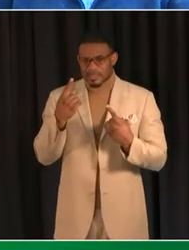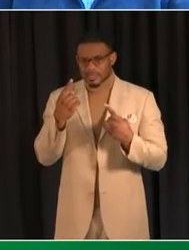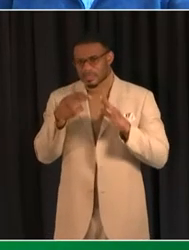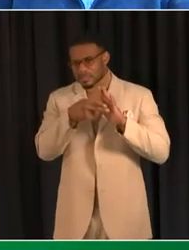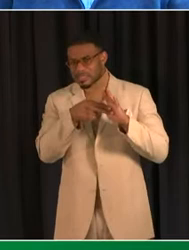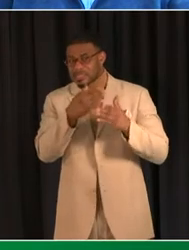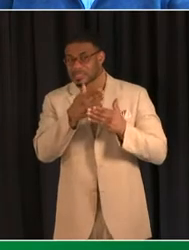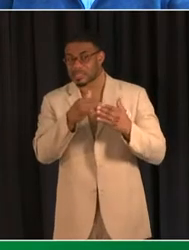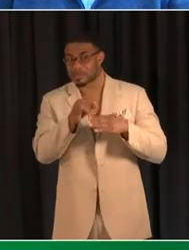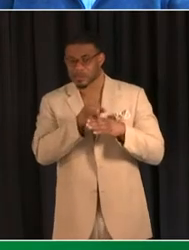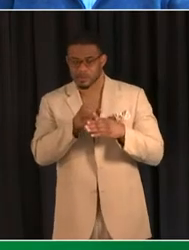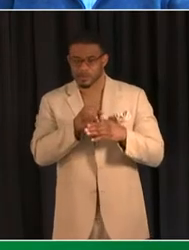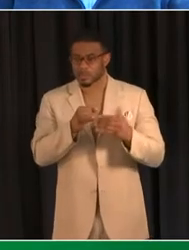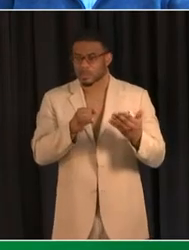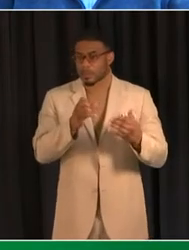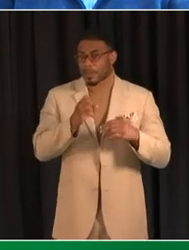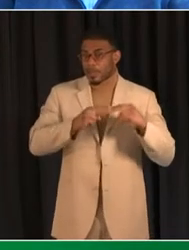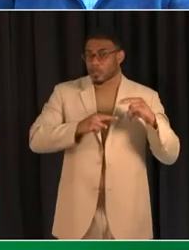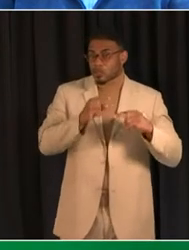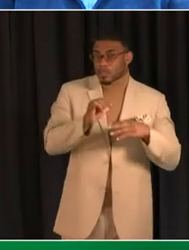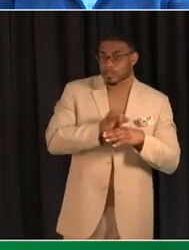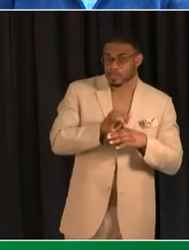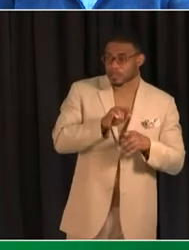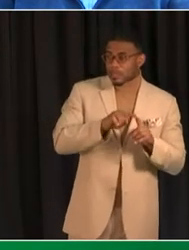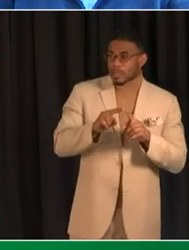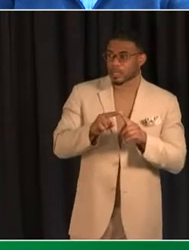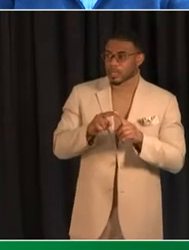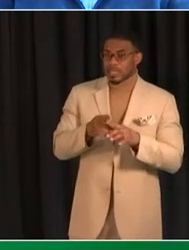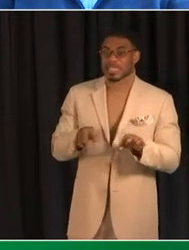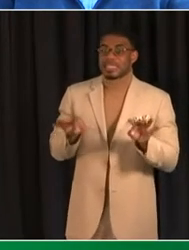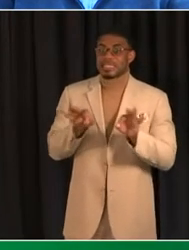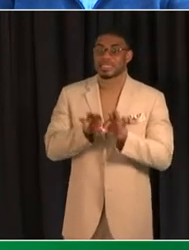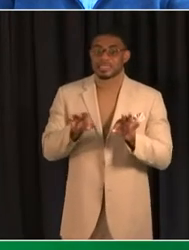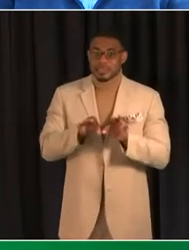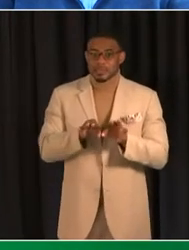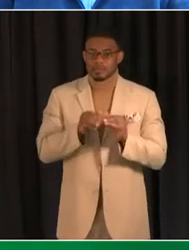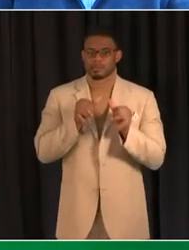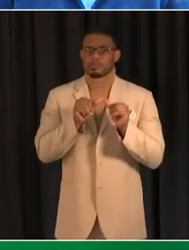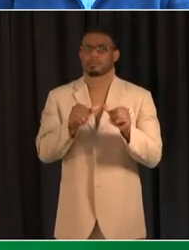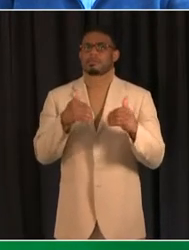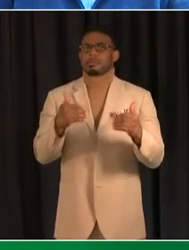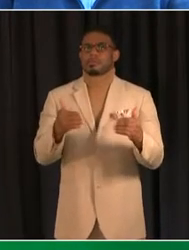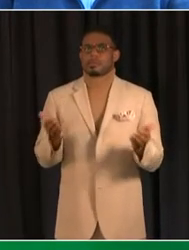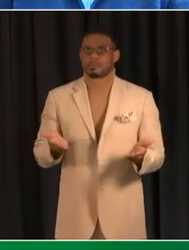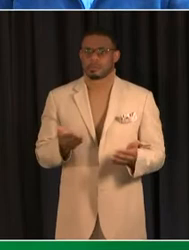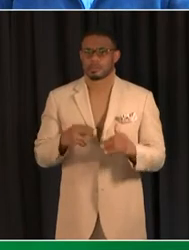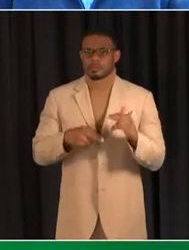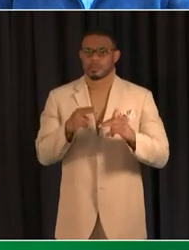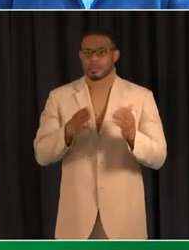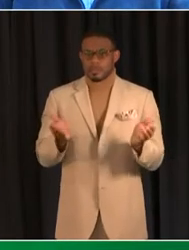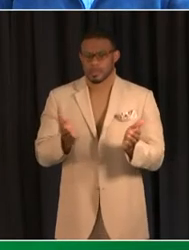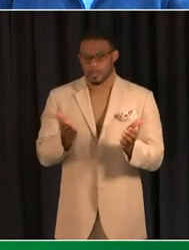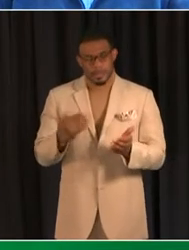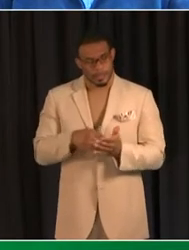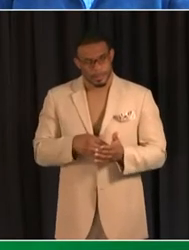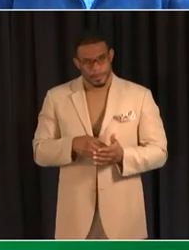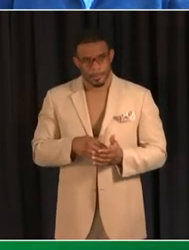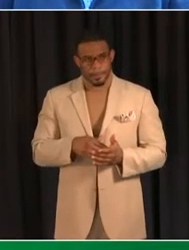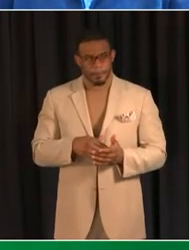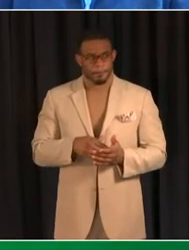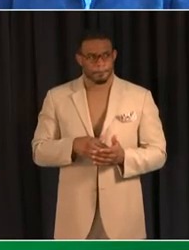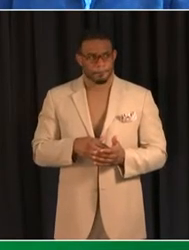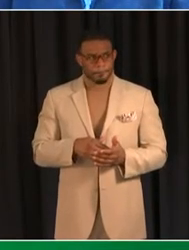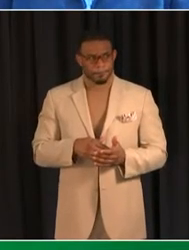deeming some industries, particularly the construction industry, as essential service. And